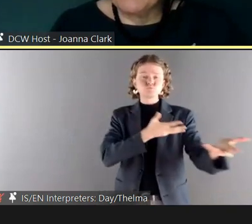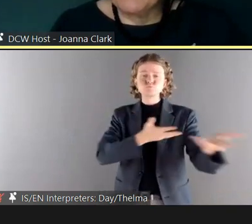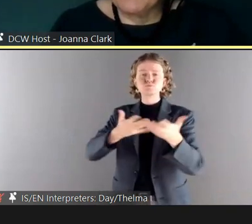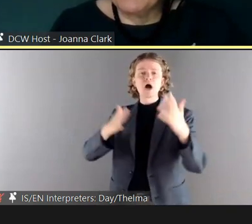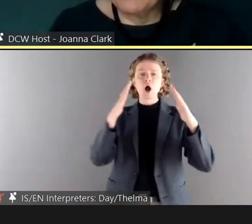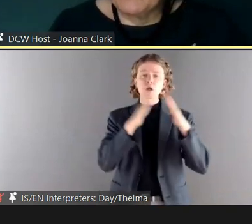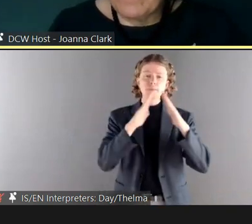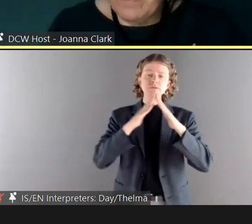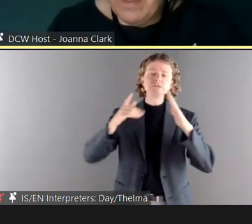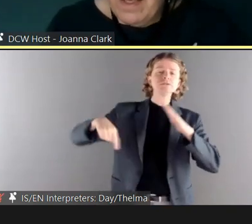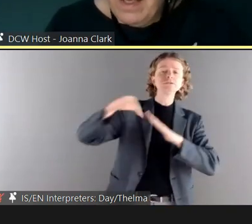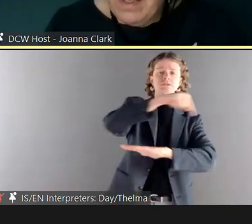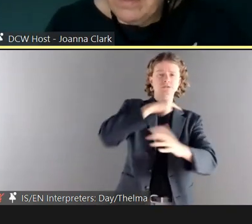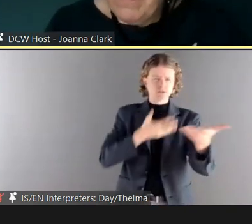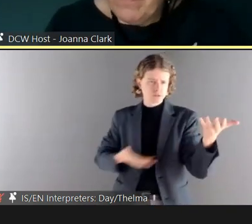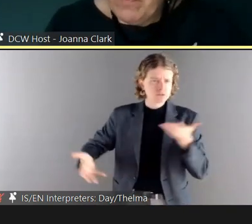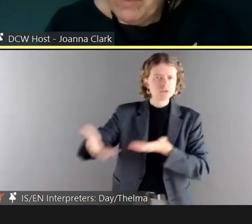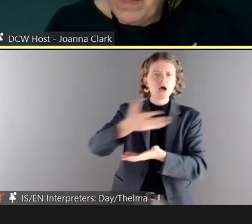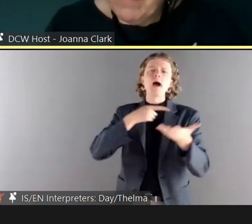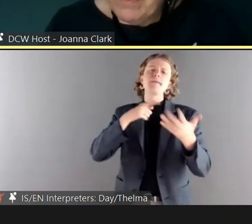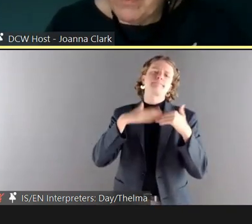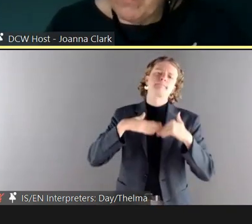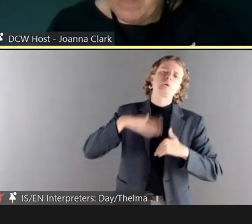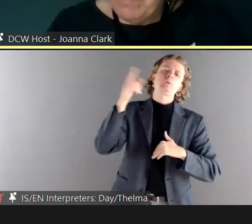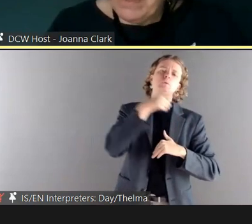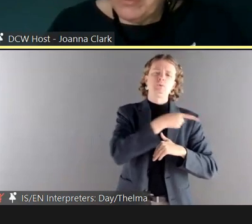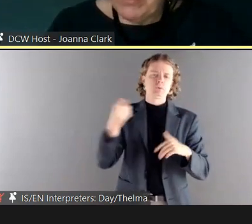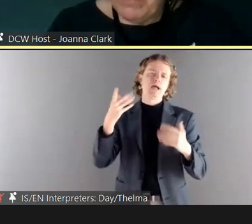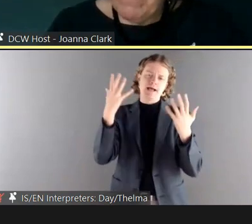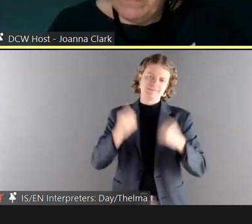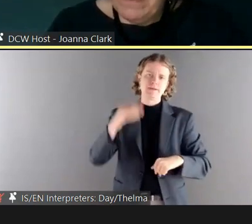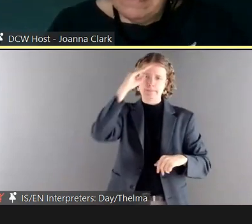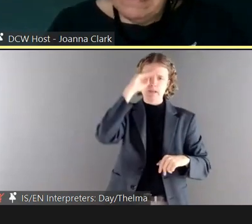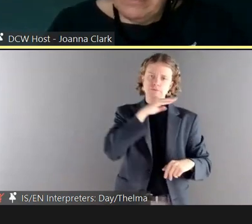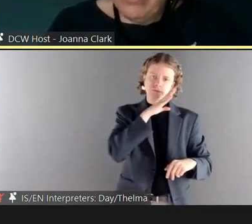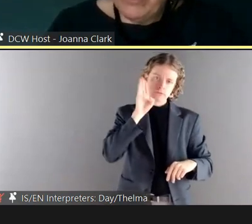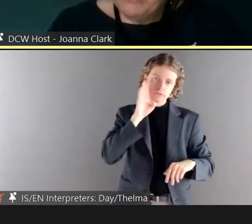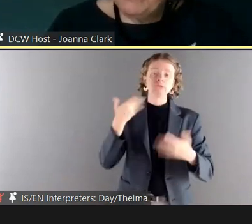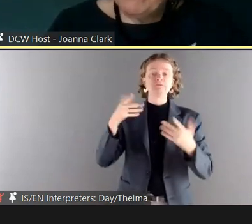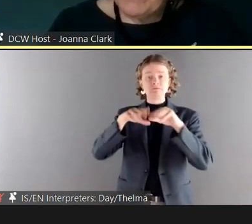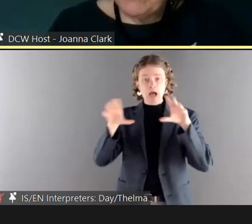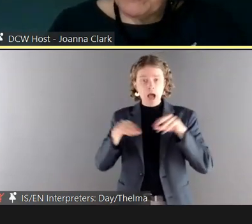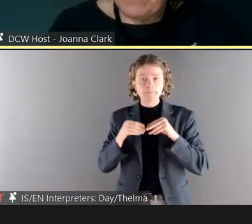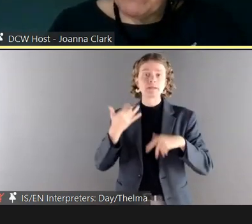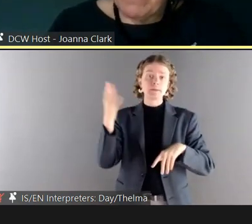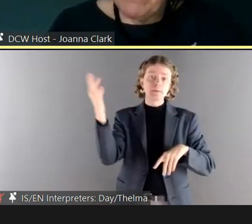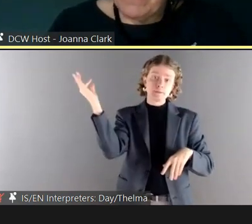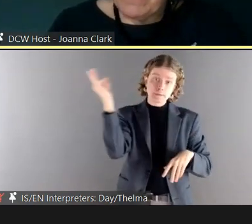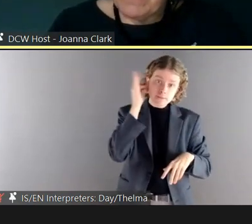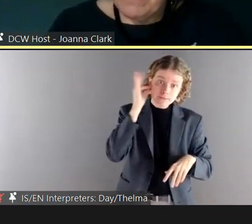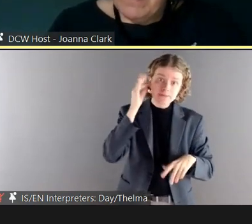of children we work with, live with parents or families who have little or no information